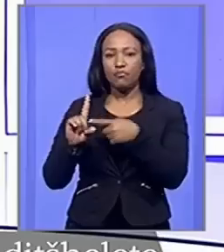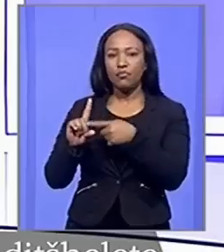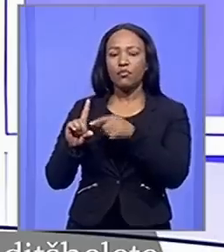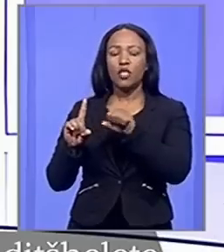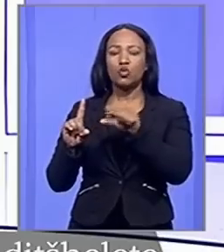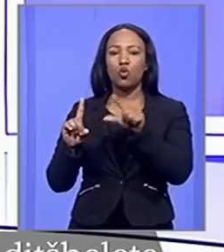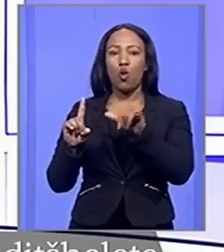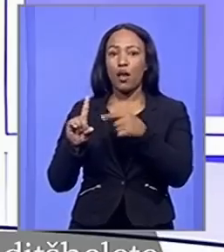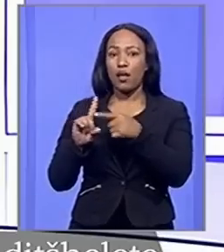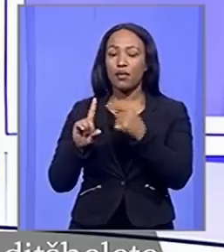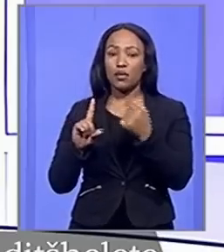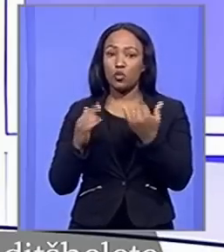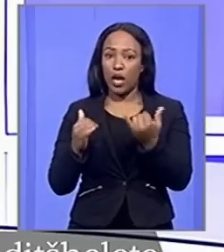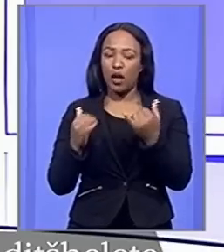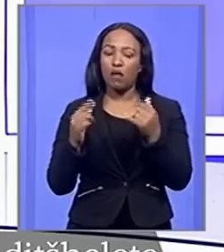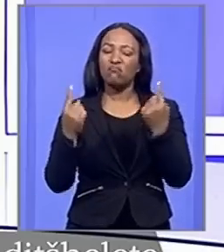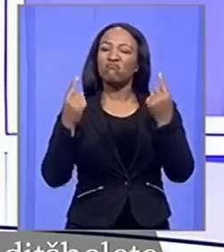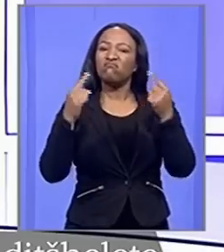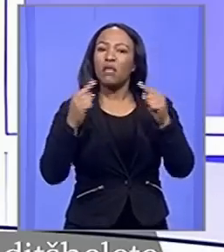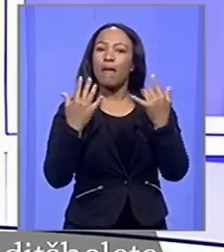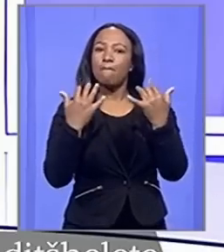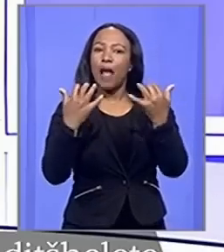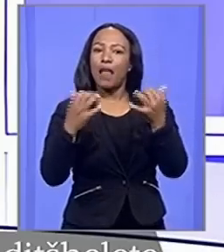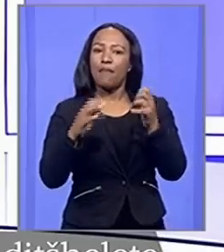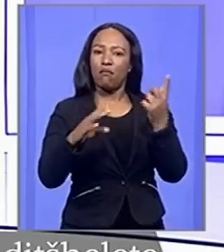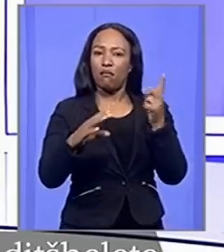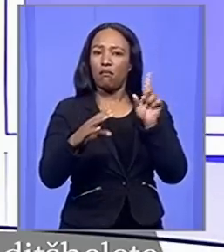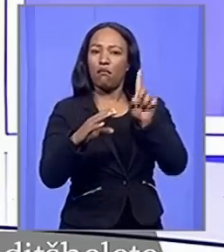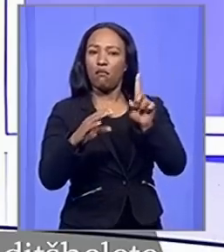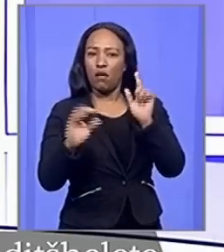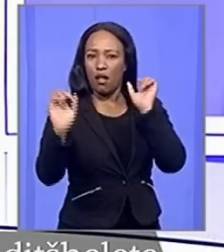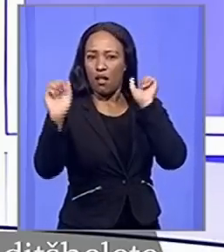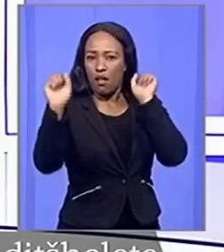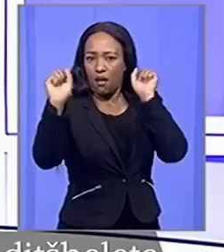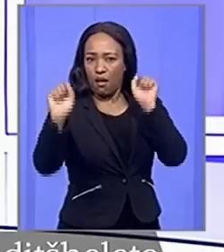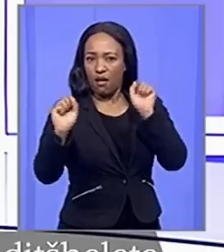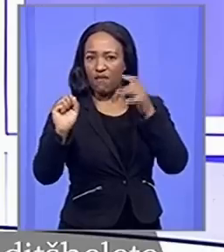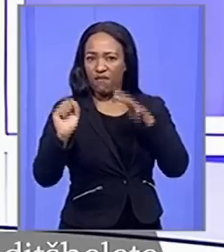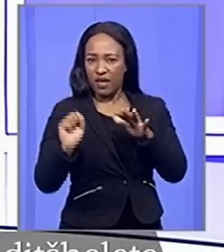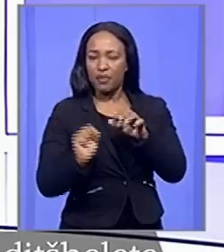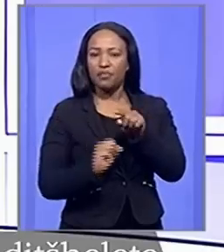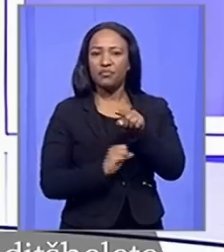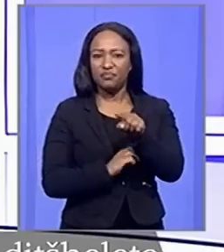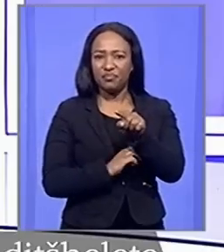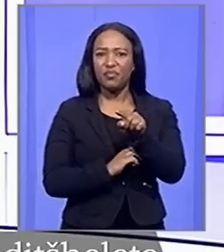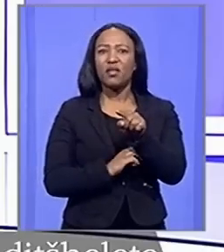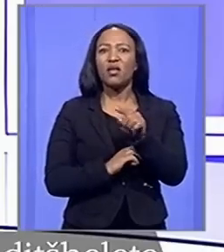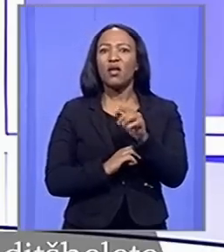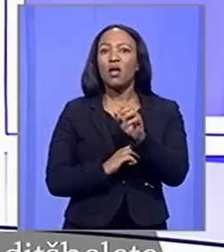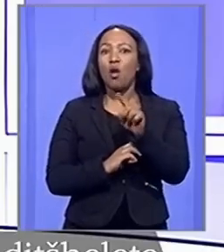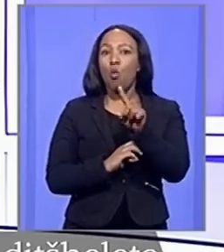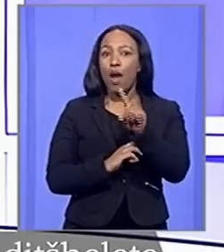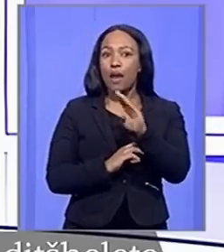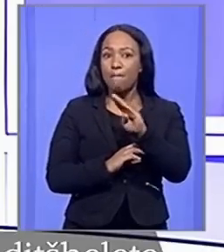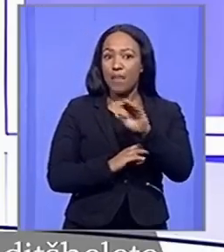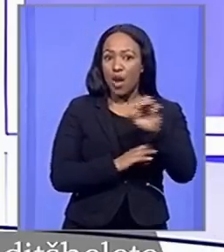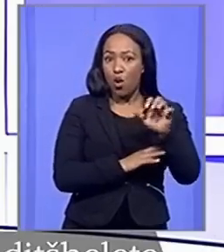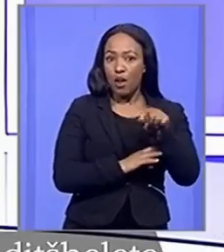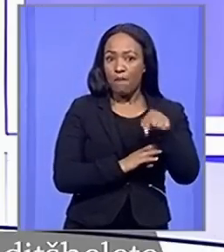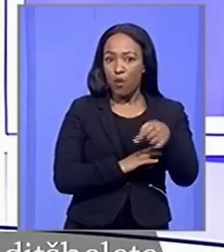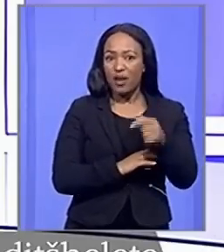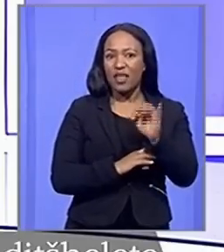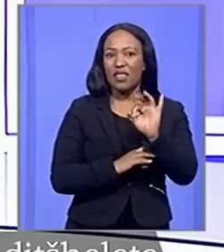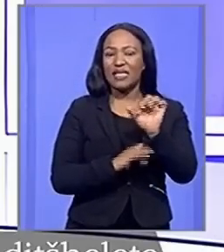ka tulong ya Palamente lehono. Go beetšwe ka thoko mašeleng a go lekana bilione ye tee fegolana tshela go SABC, ICASA le